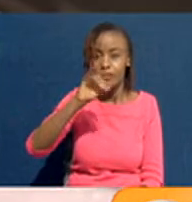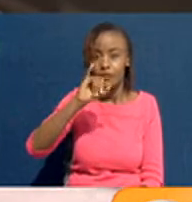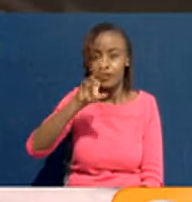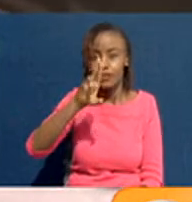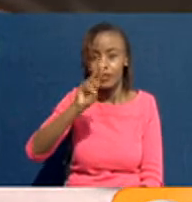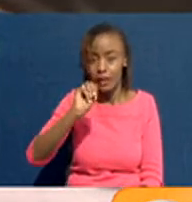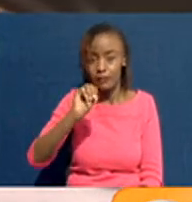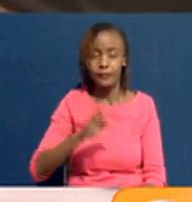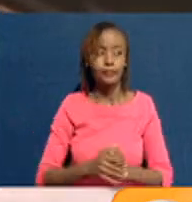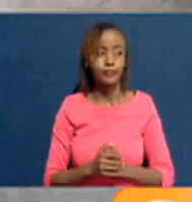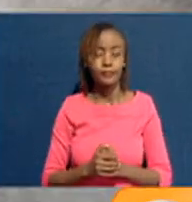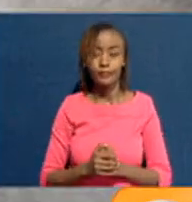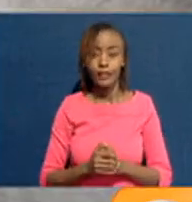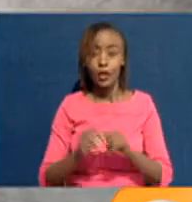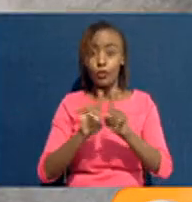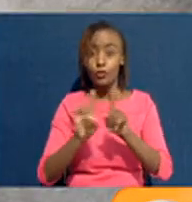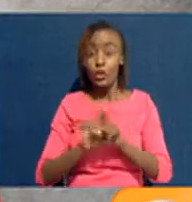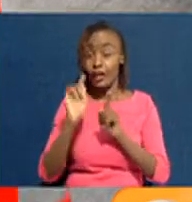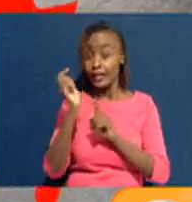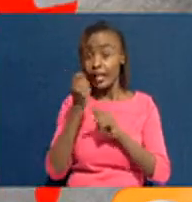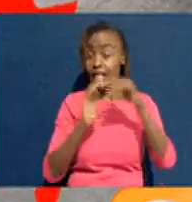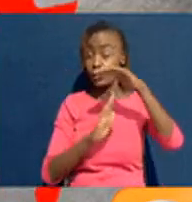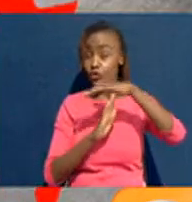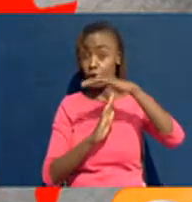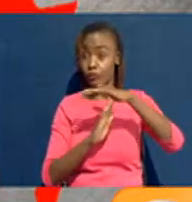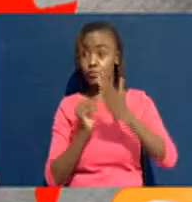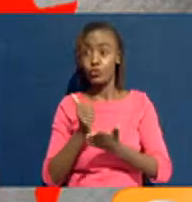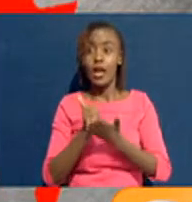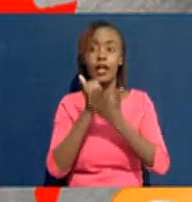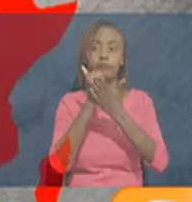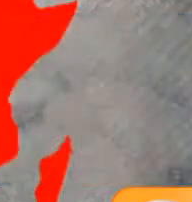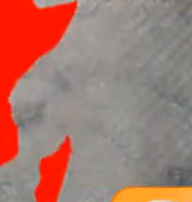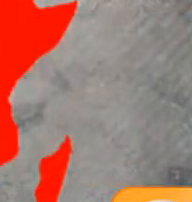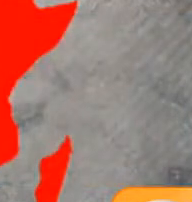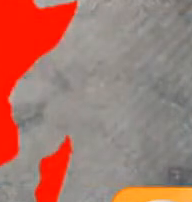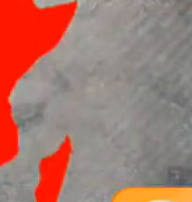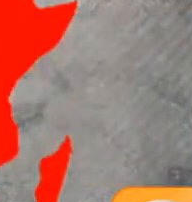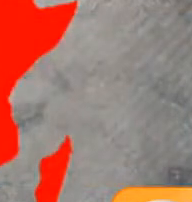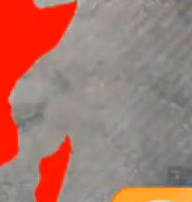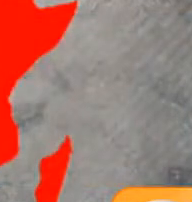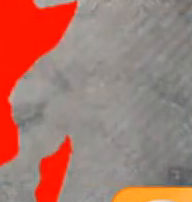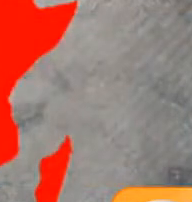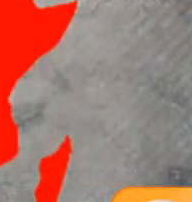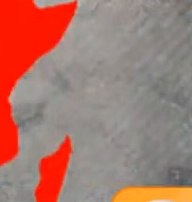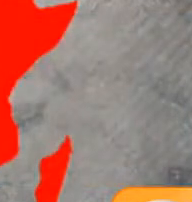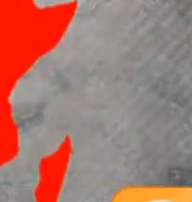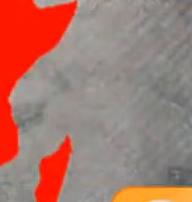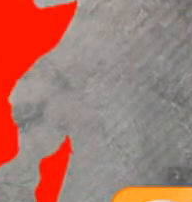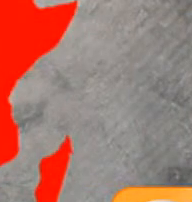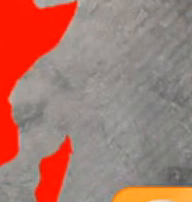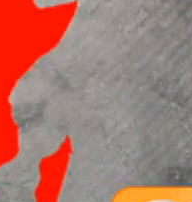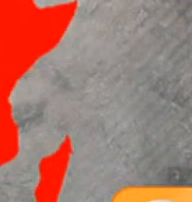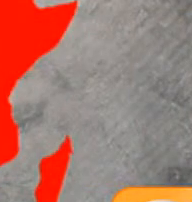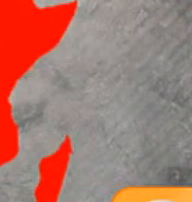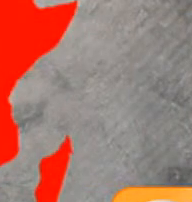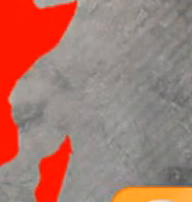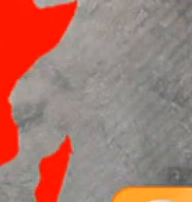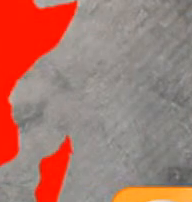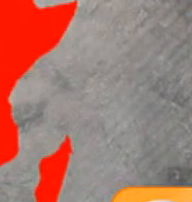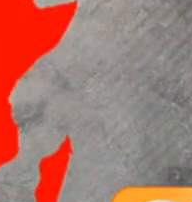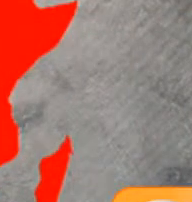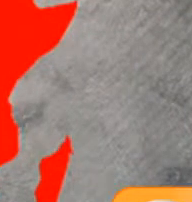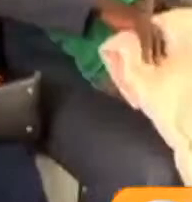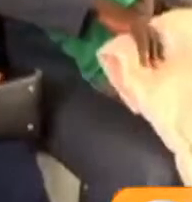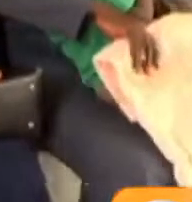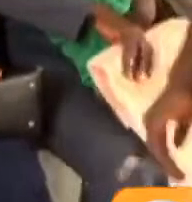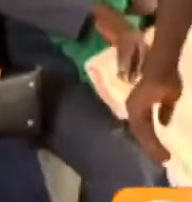bites. Kenya played a lead role in the third phase of the trials for the vaccine that were held in Kenya, Burkina Faso, Tanzania and